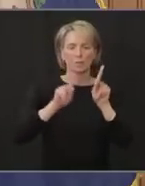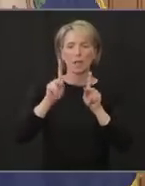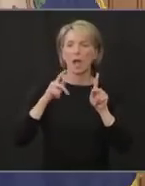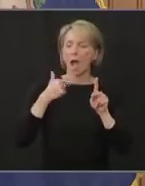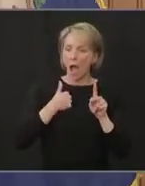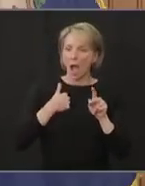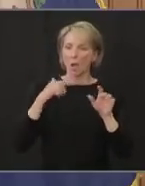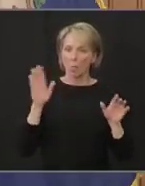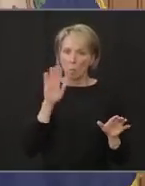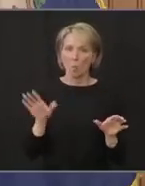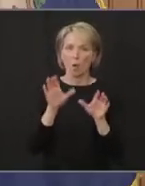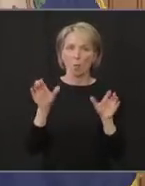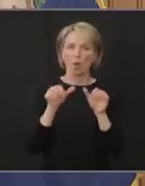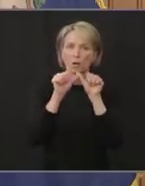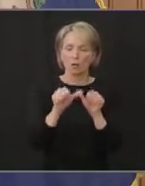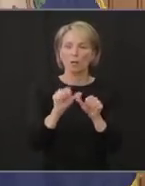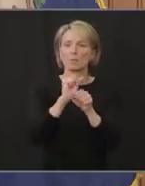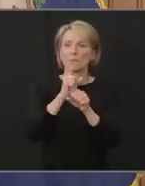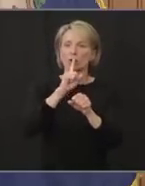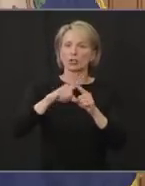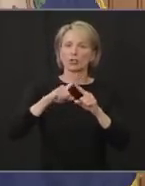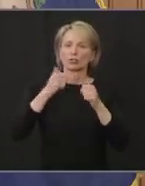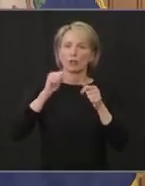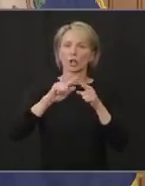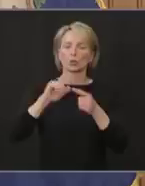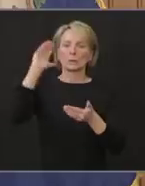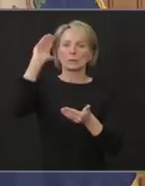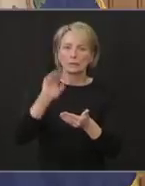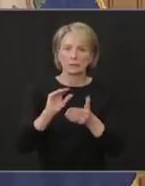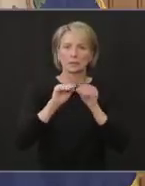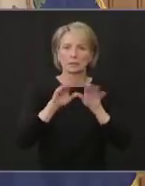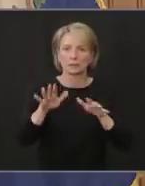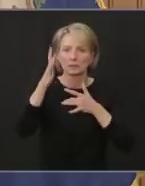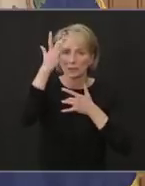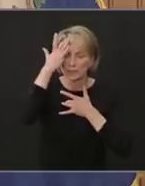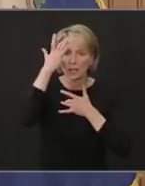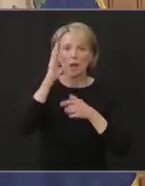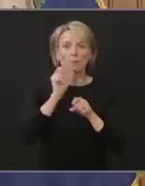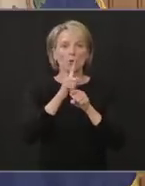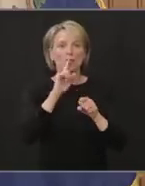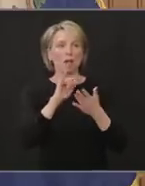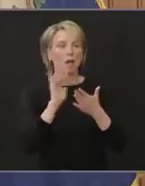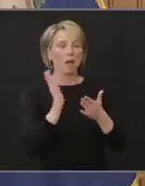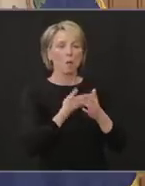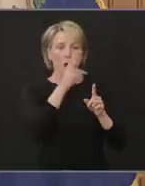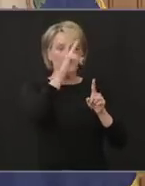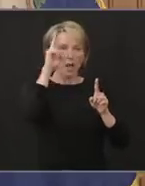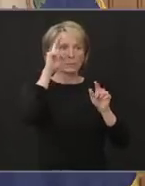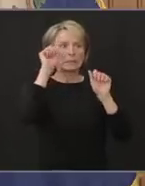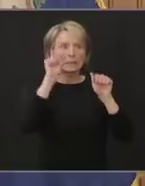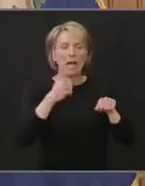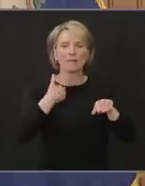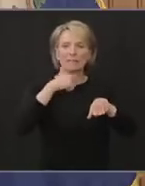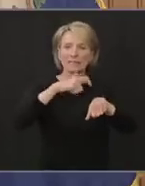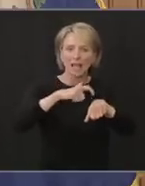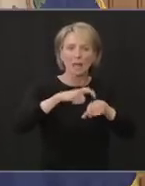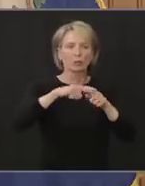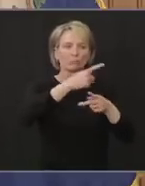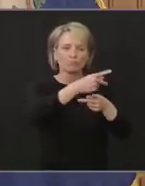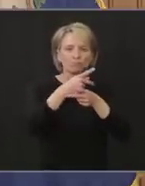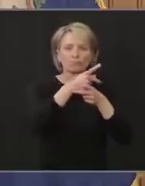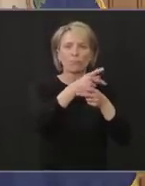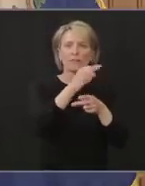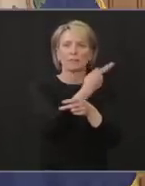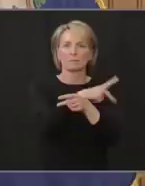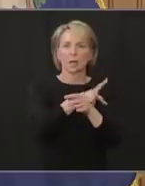I can to make sure that less people get infected and that our hospitals have a little more capacity and a little more time to take care of